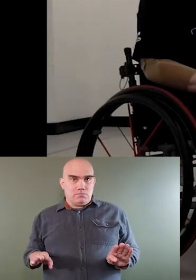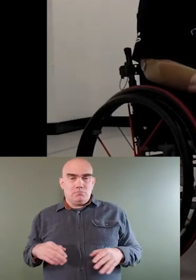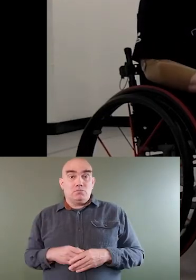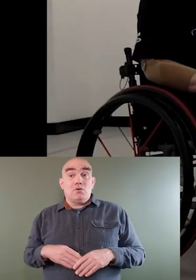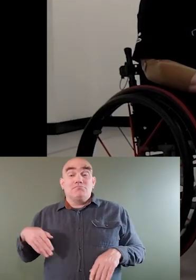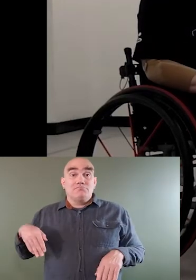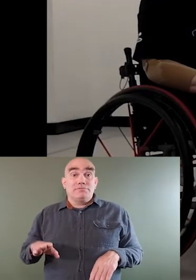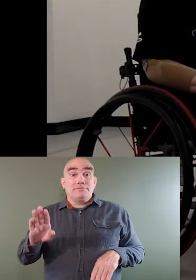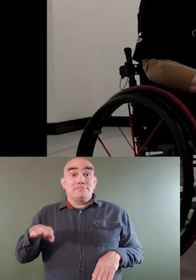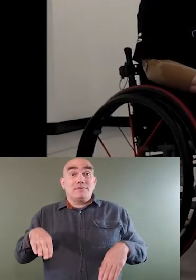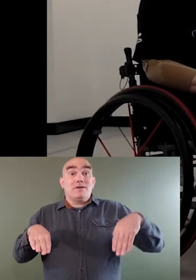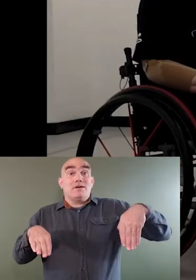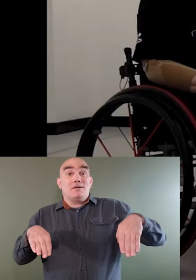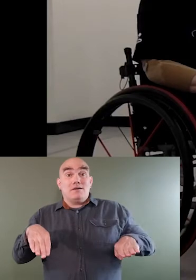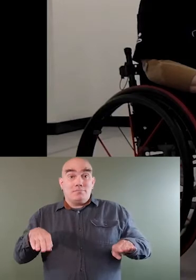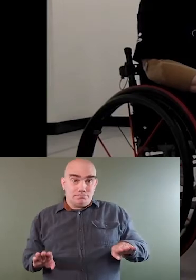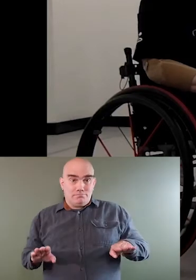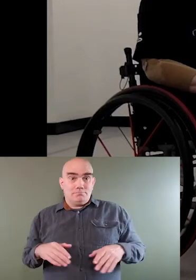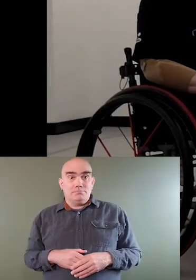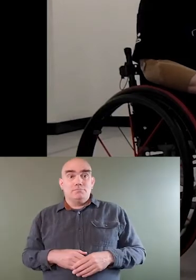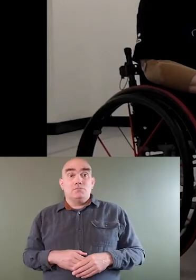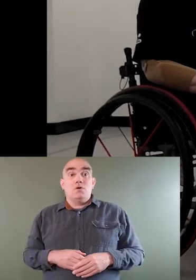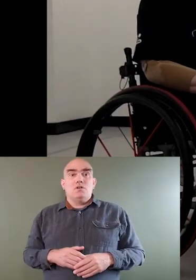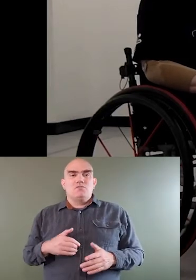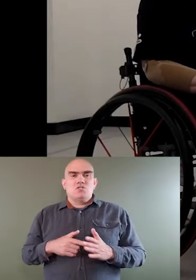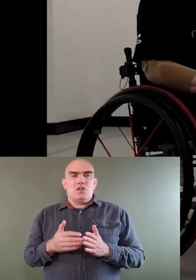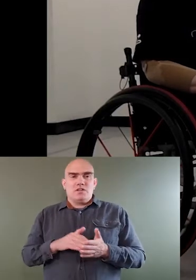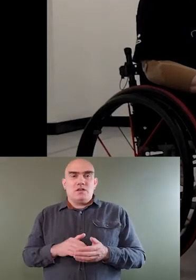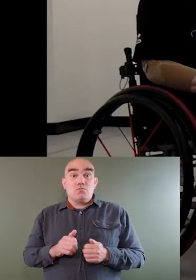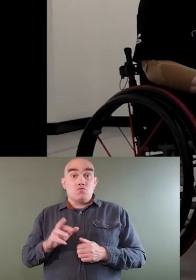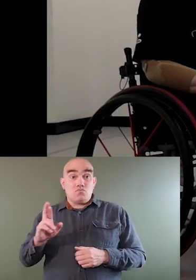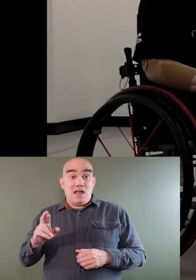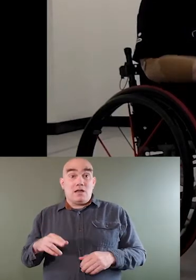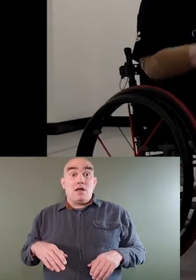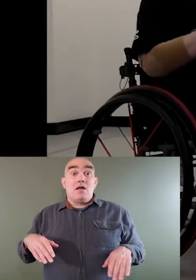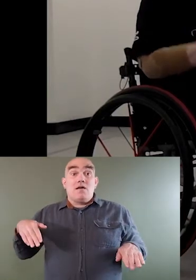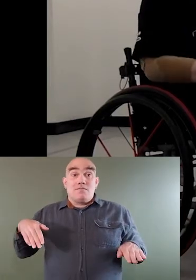hand. So let me start over. You're going to start with your right, left.